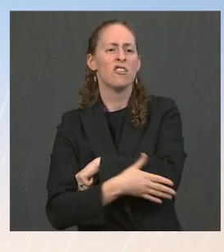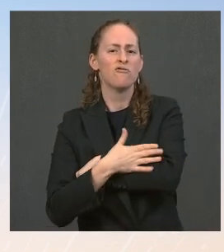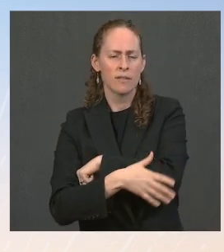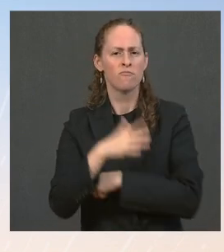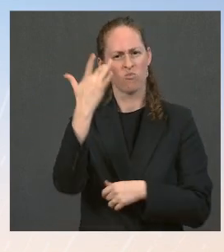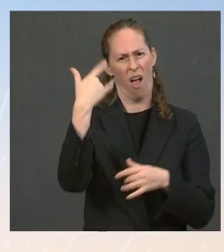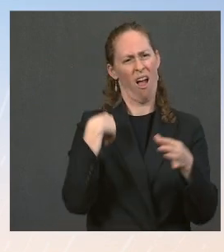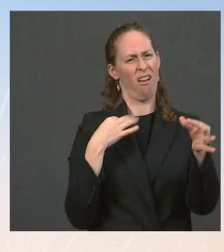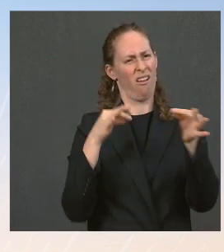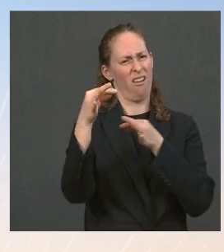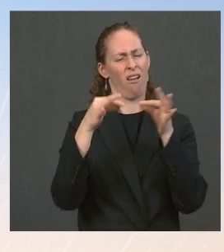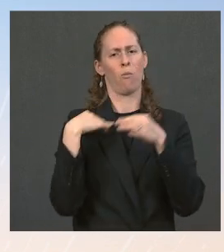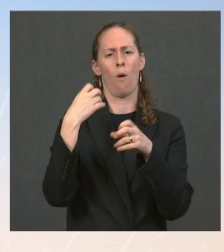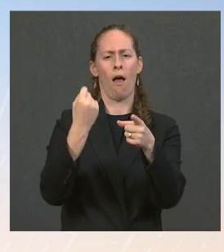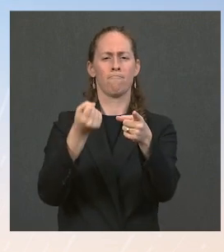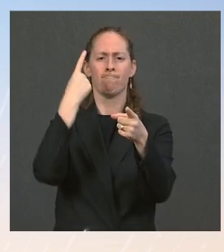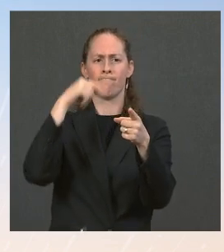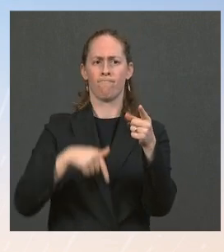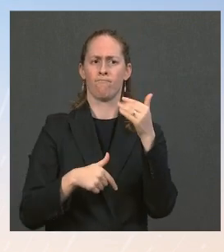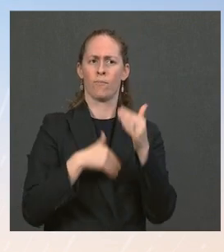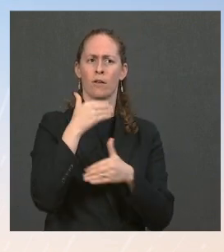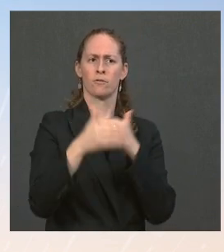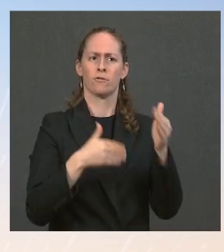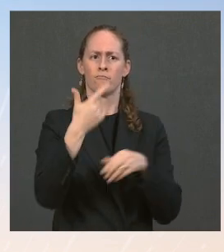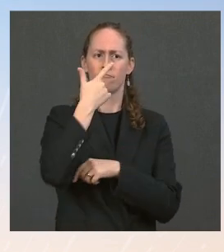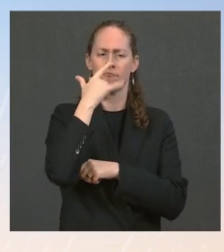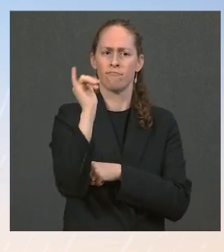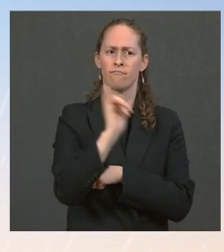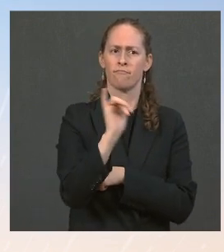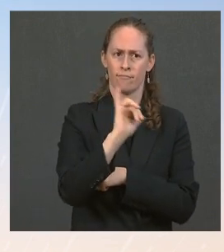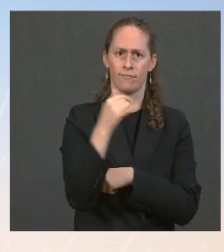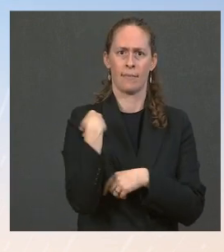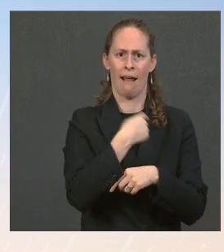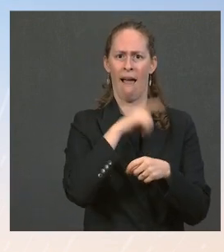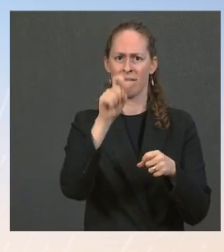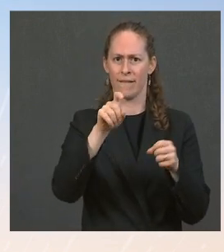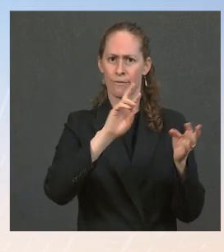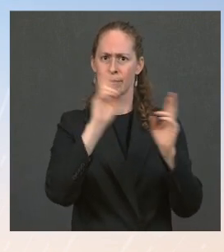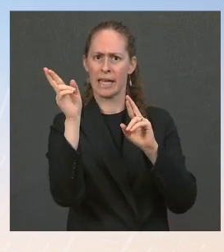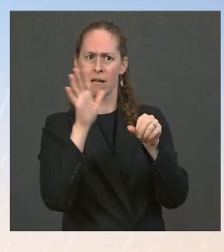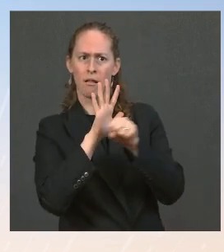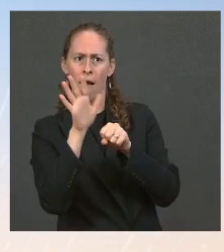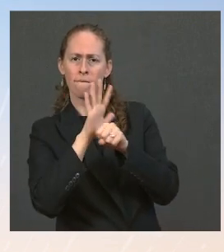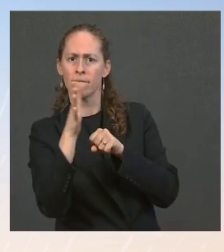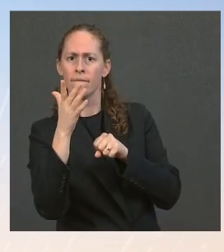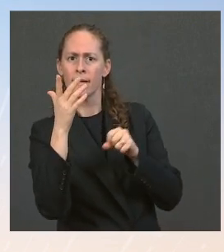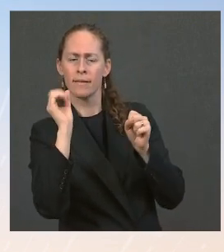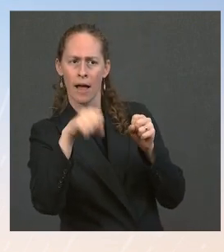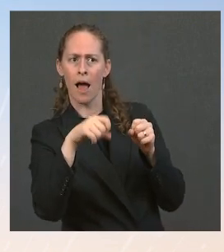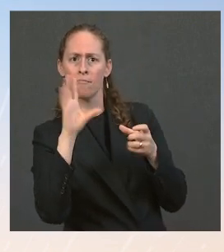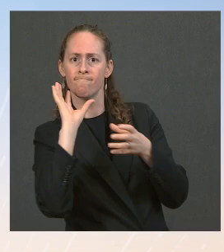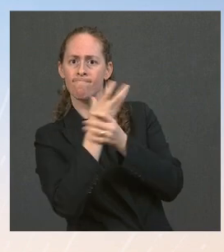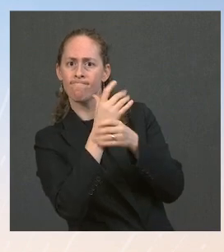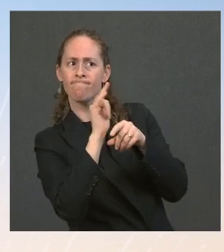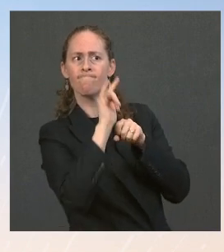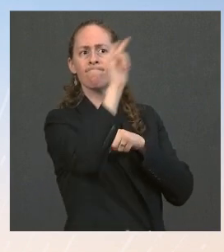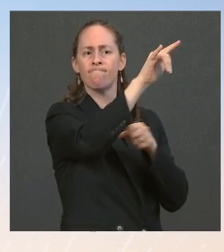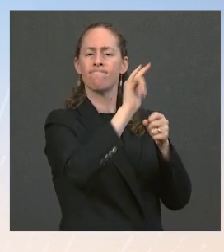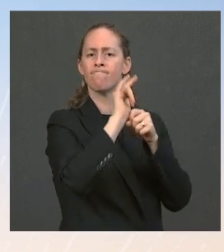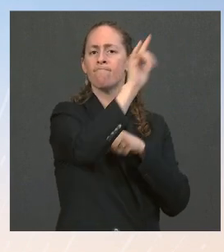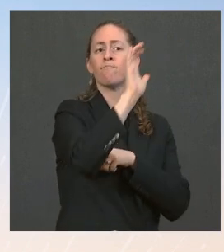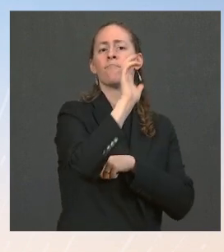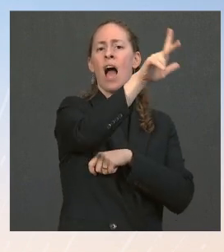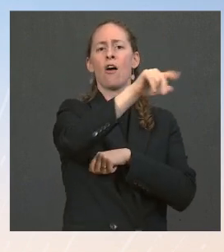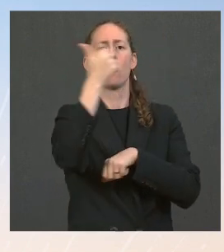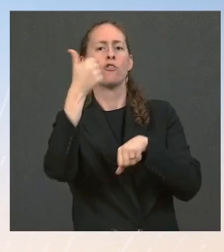Obviously, there are flights. We need to have enough flights to transport individuals to Haiti or to other countries. And